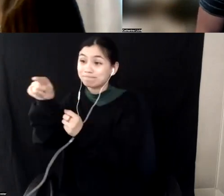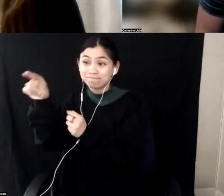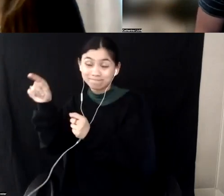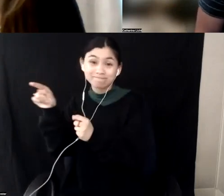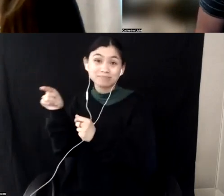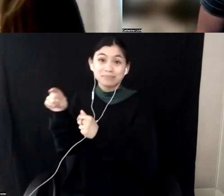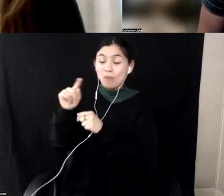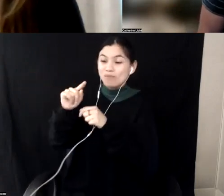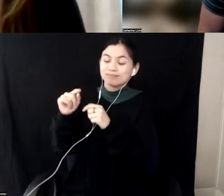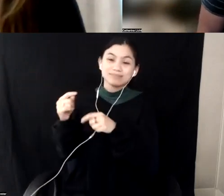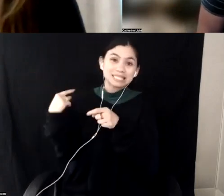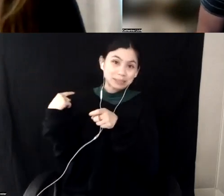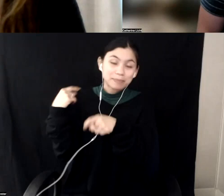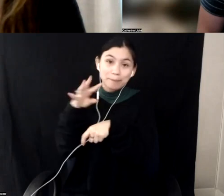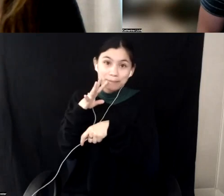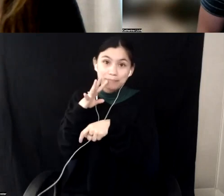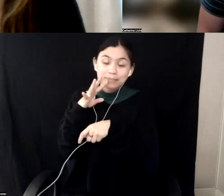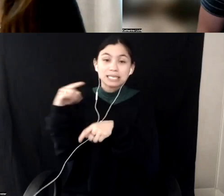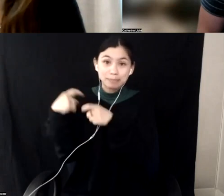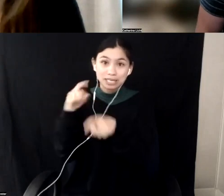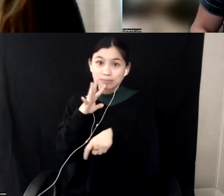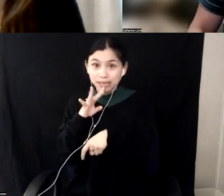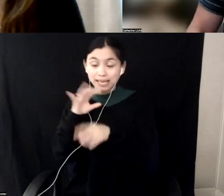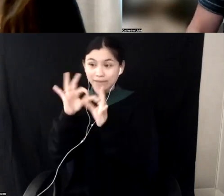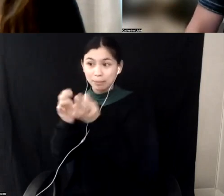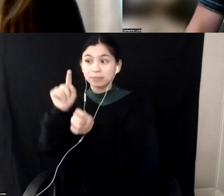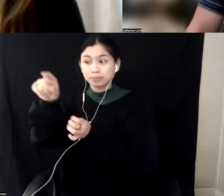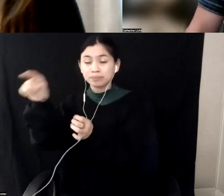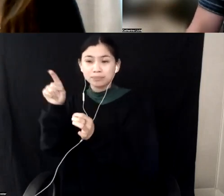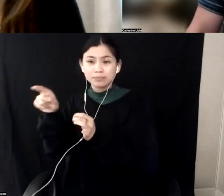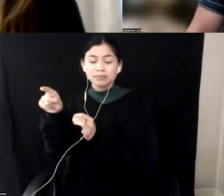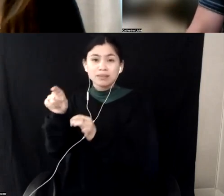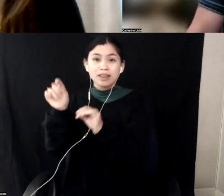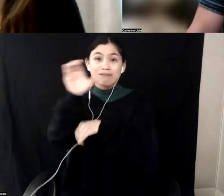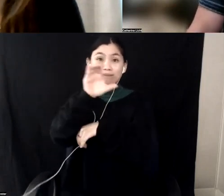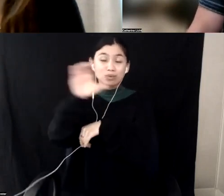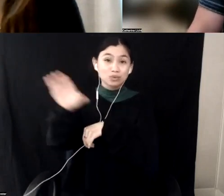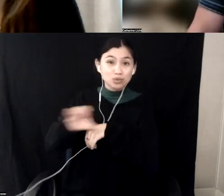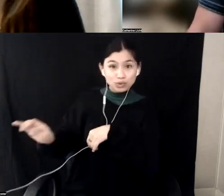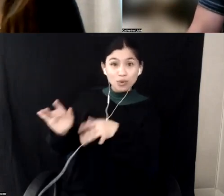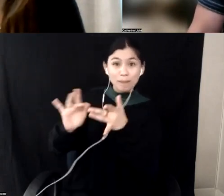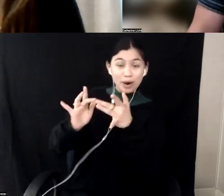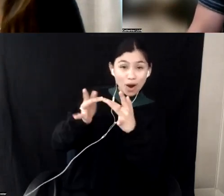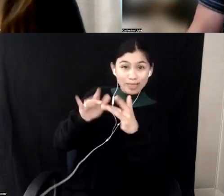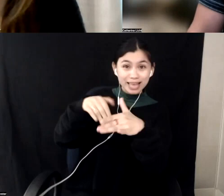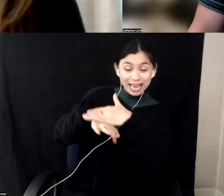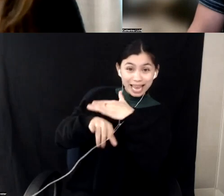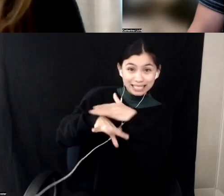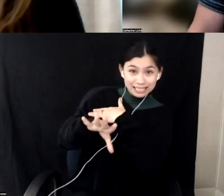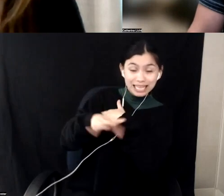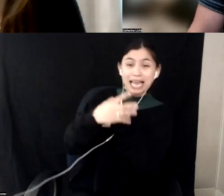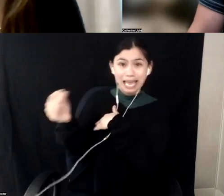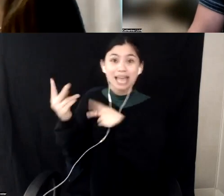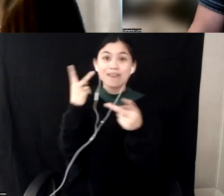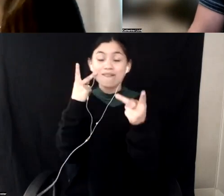Spanish speaking, uh, virtual access and visual